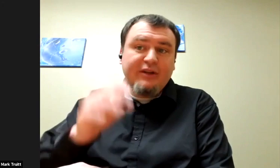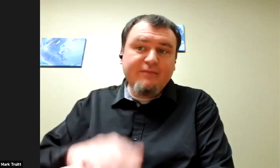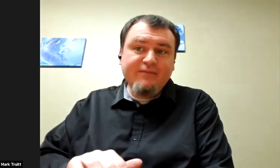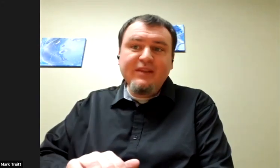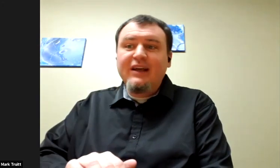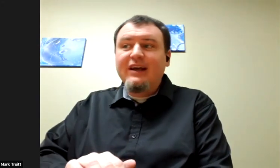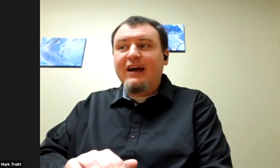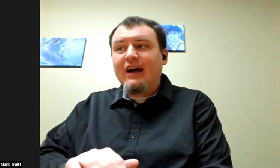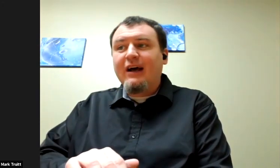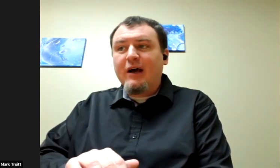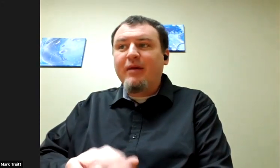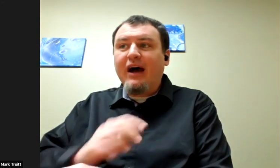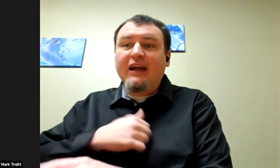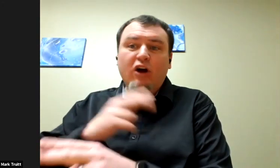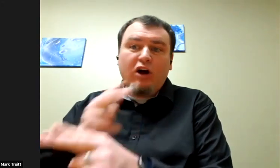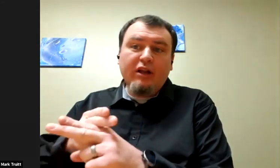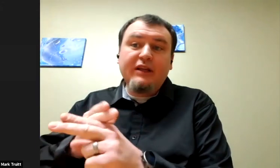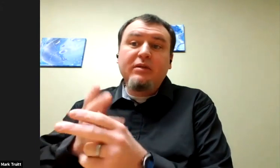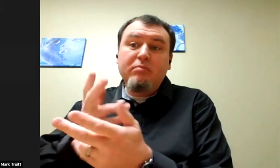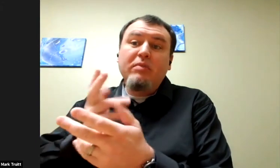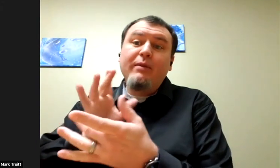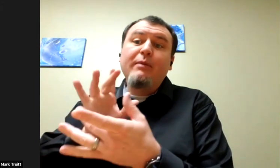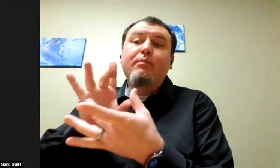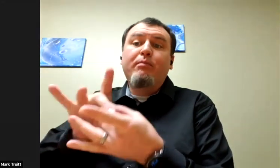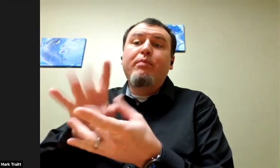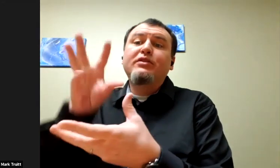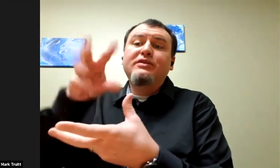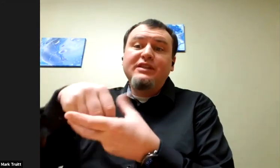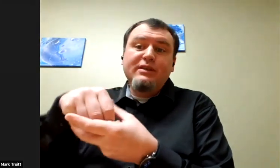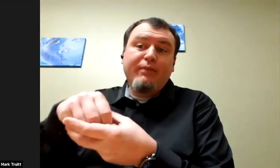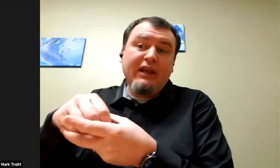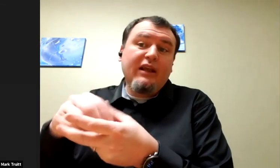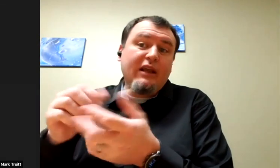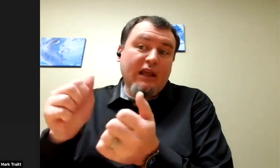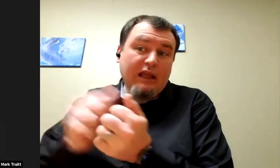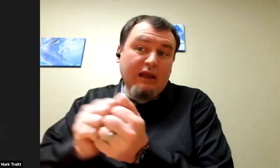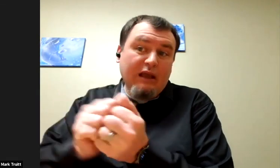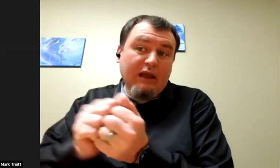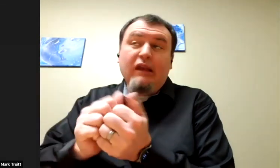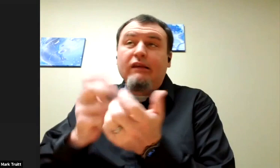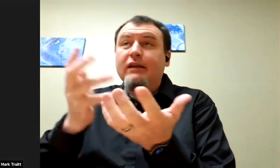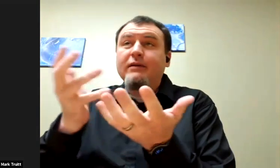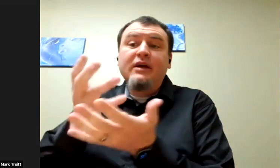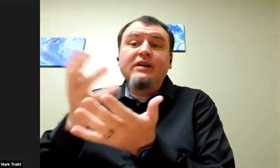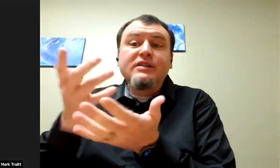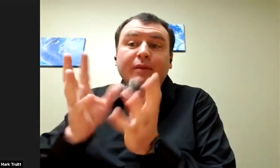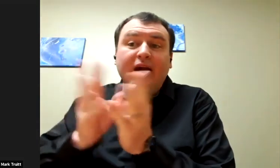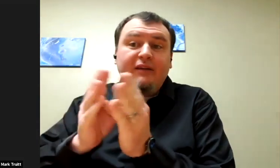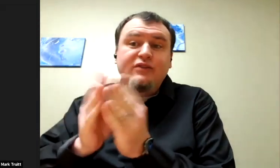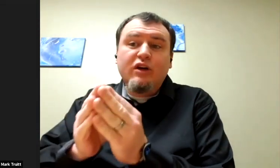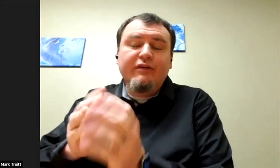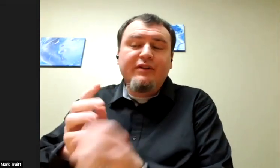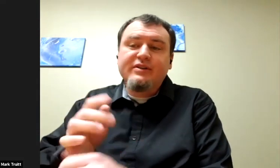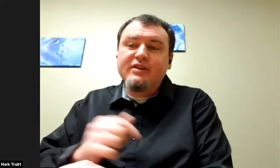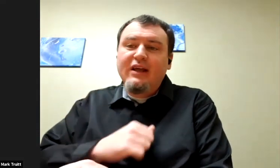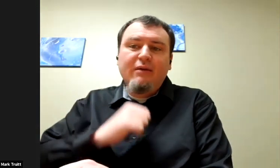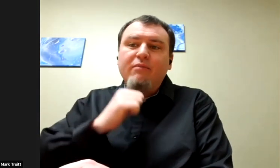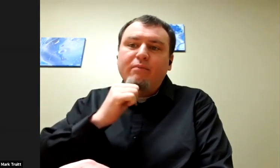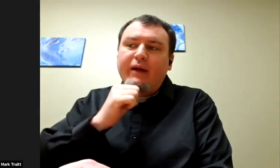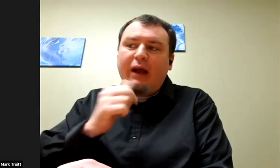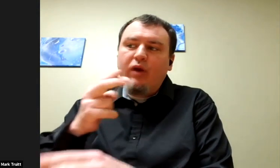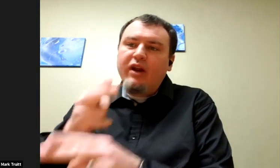a sermon. I call it maybe participating in some kind of